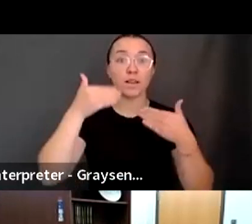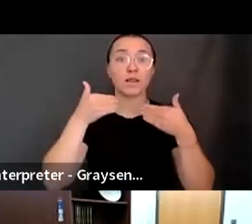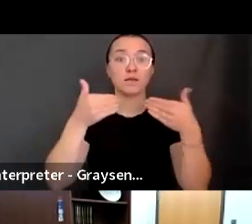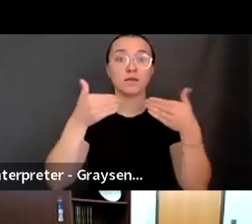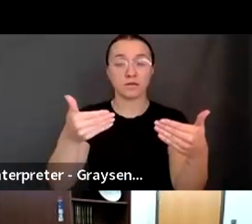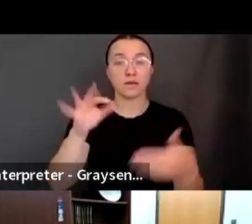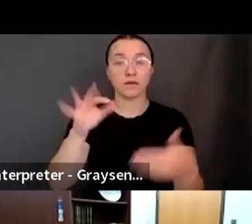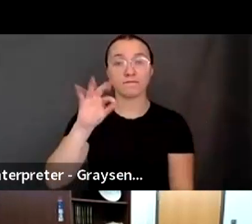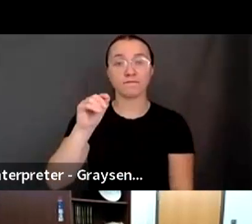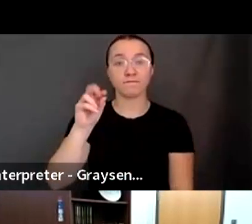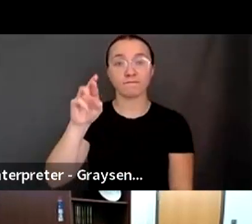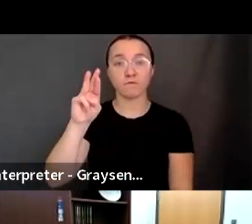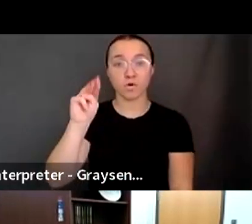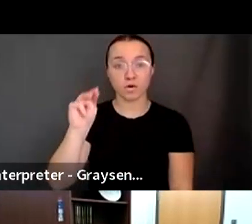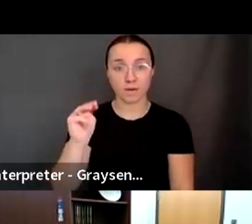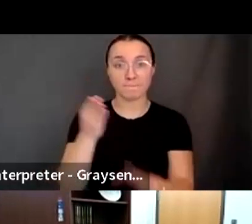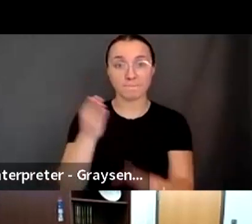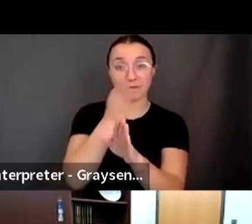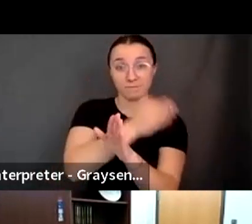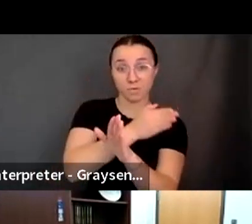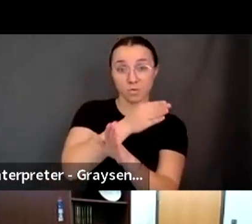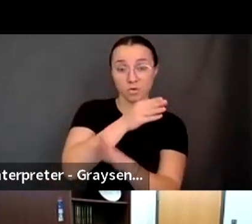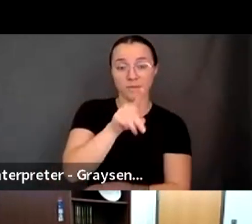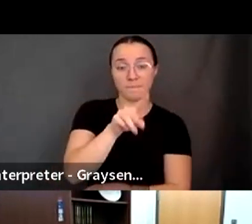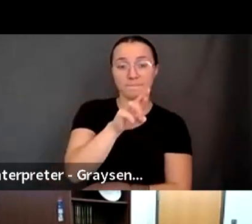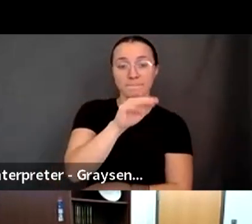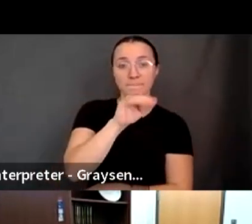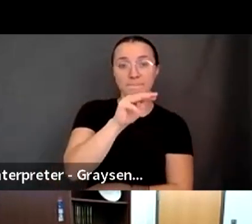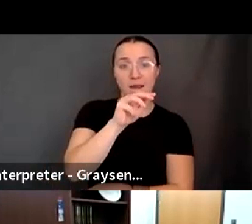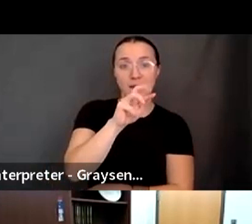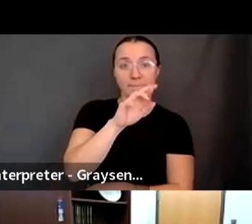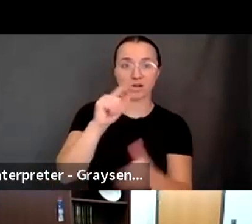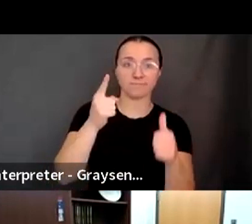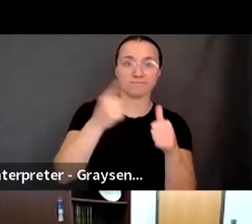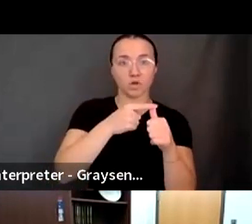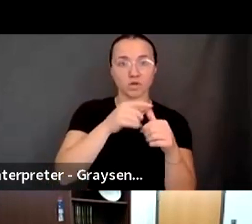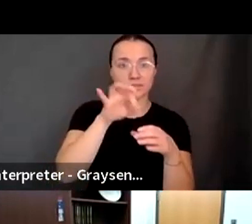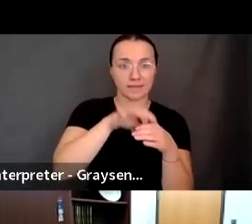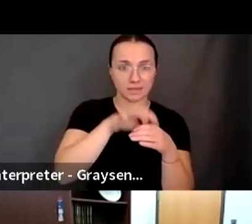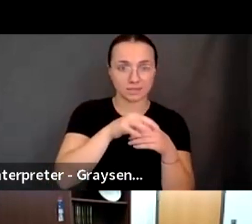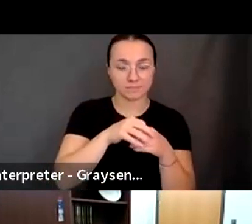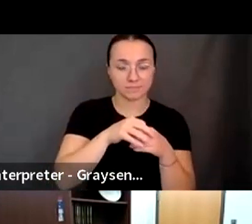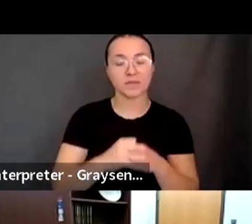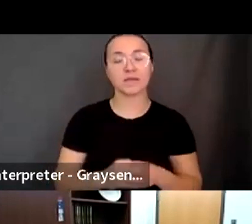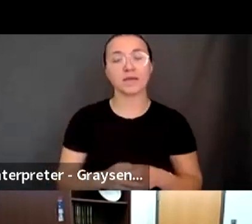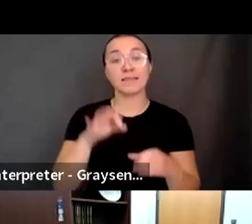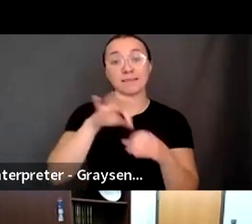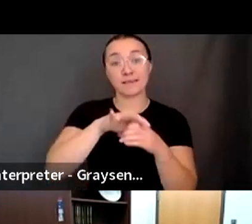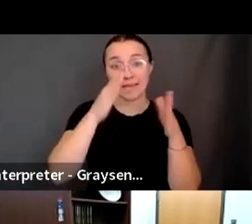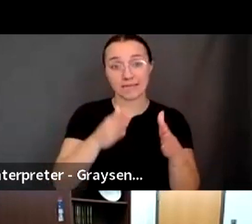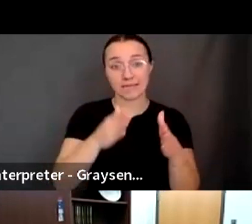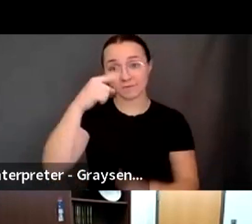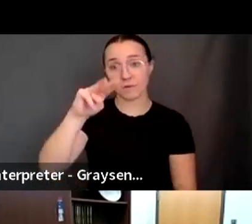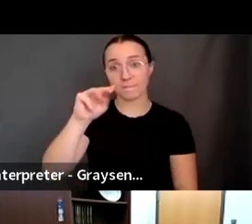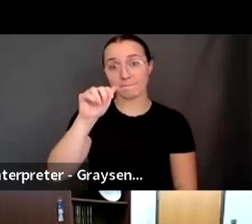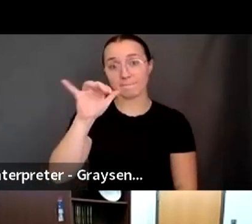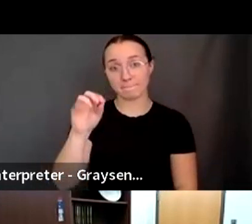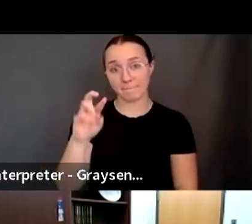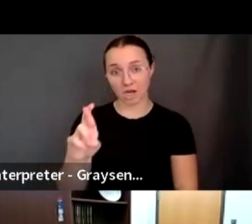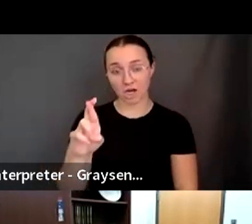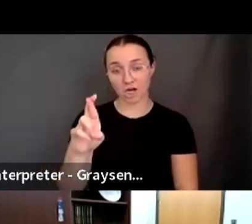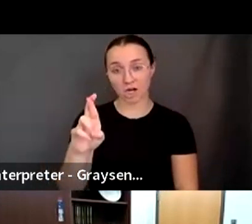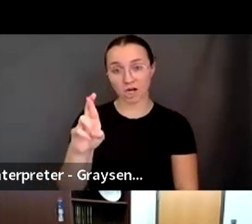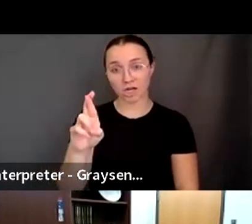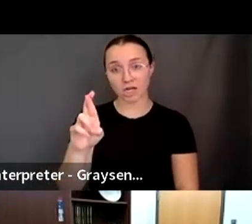forum before the primaries. The candidates for mayor are India Kincannon, who is our current mayor, Barack